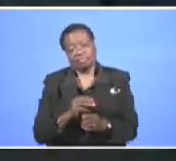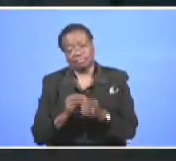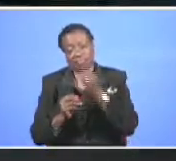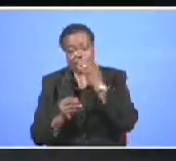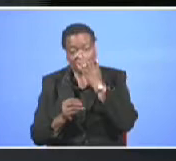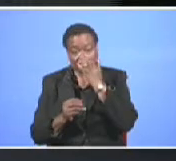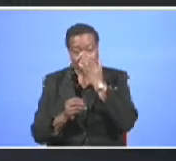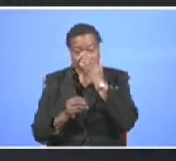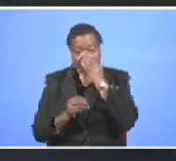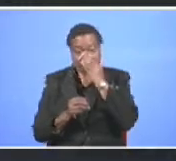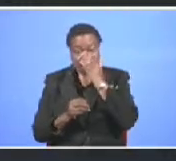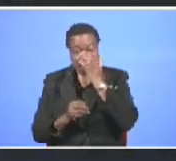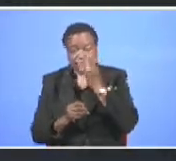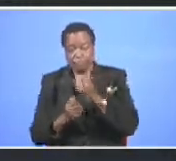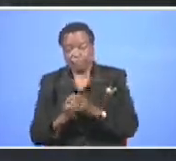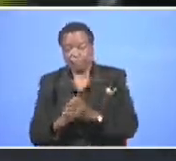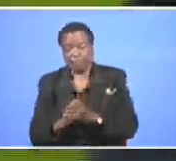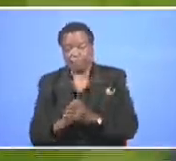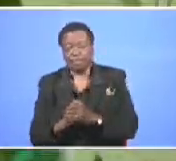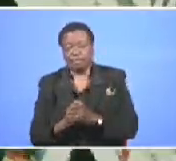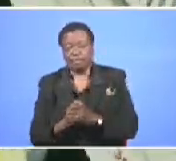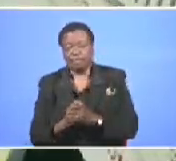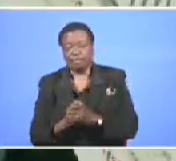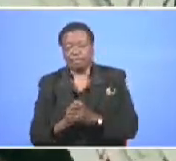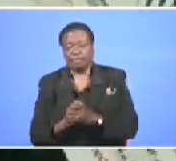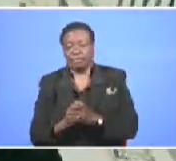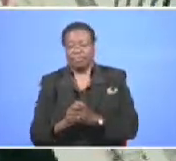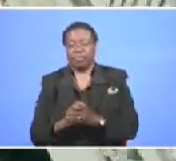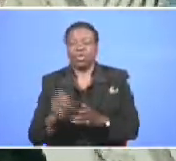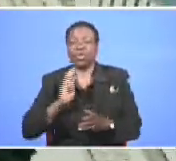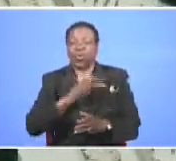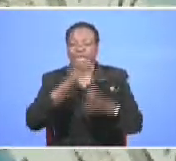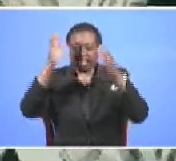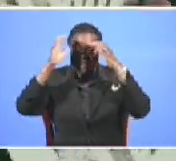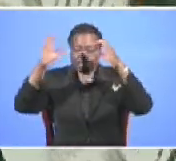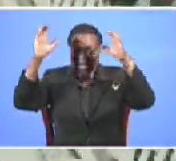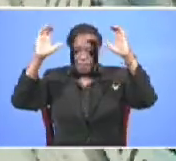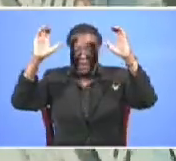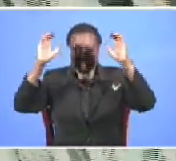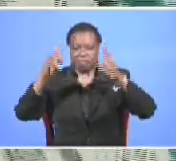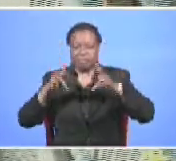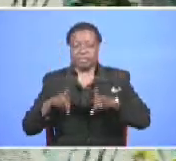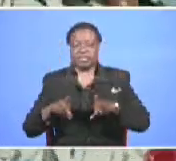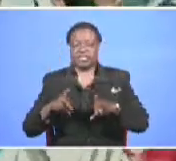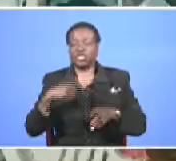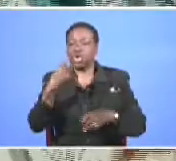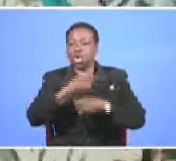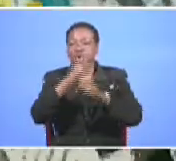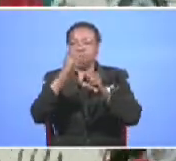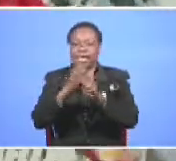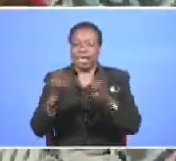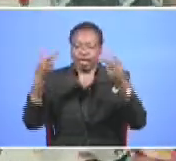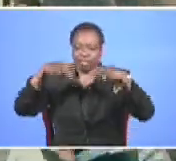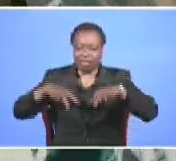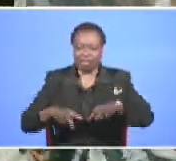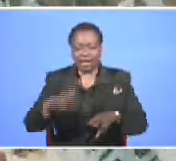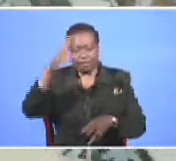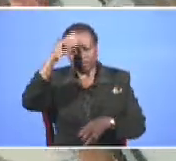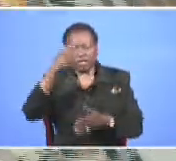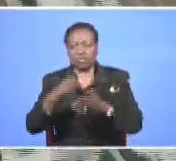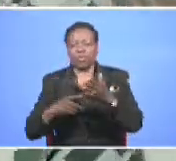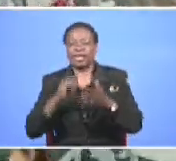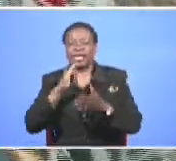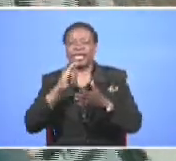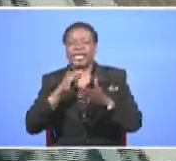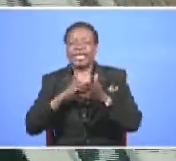Our goals. We'd have liked to win the Boxing Day Parade, but you know, we celebrated those persons that have made the Valley Boys what it is today. The chairman says